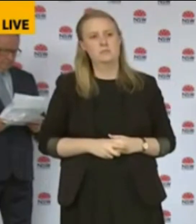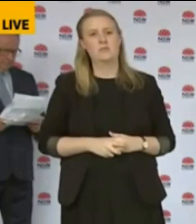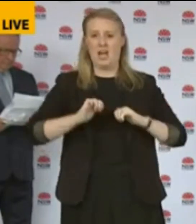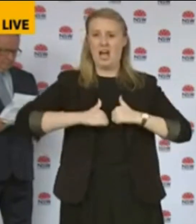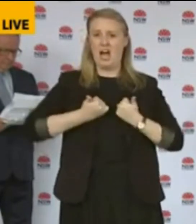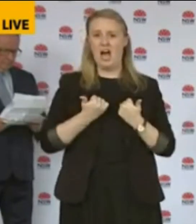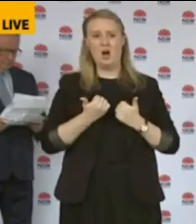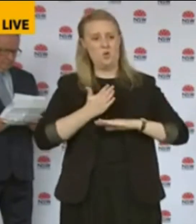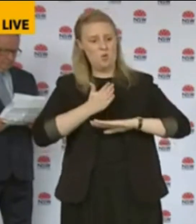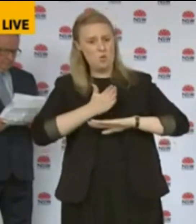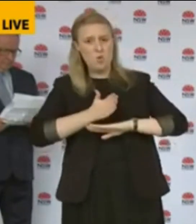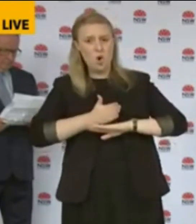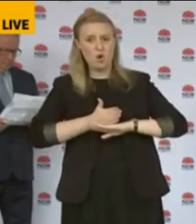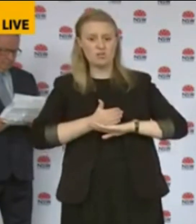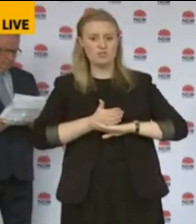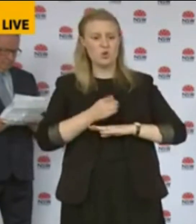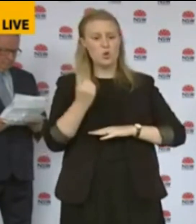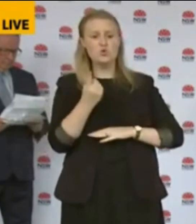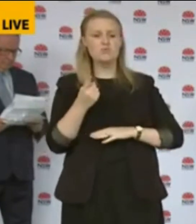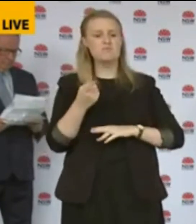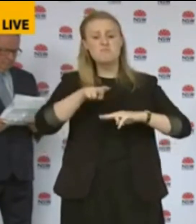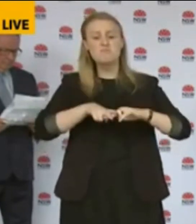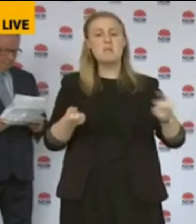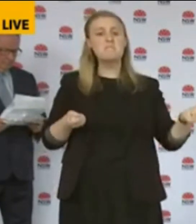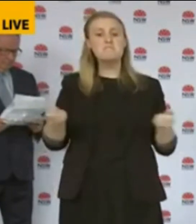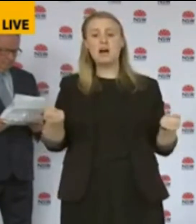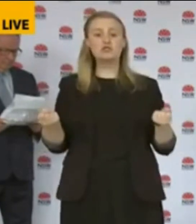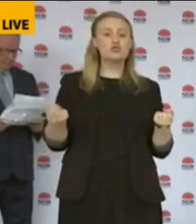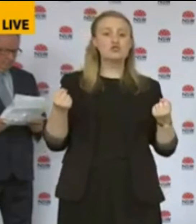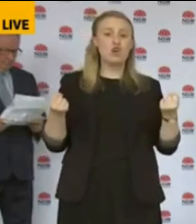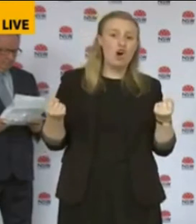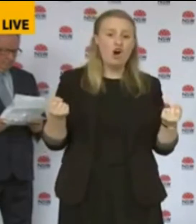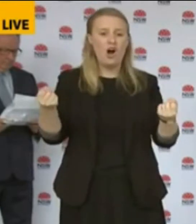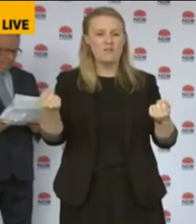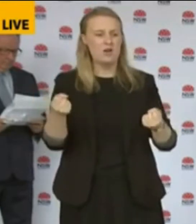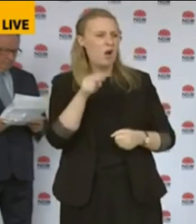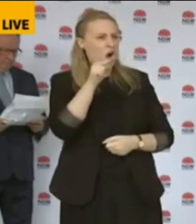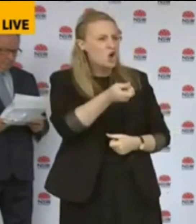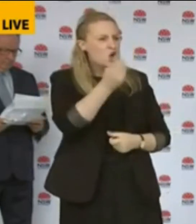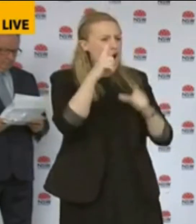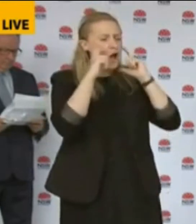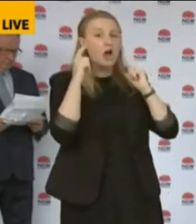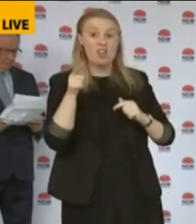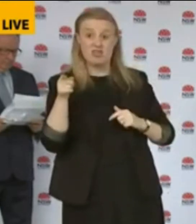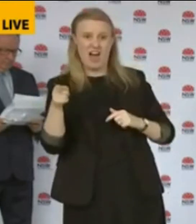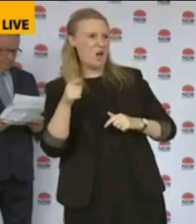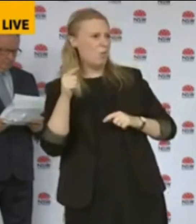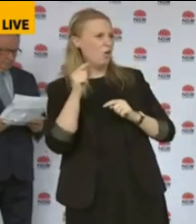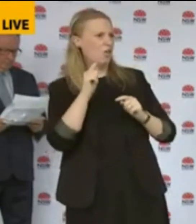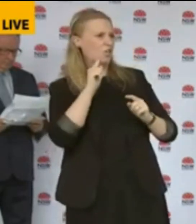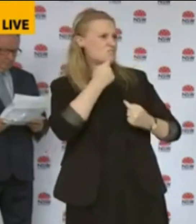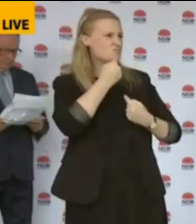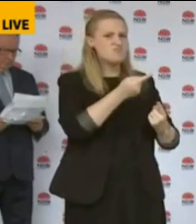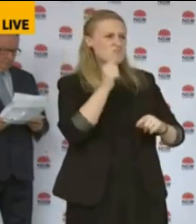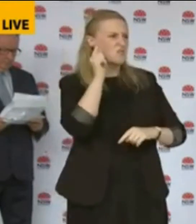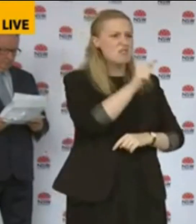for officials of the New South Wales Police to deal with. And we have already cases where fines have been applied on